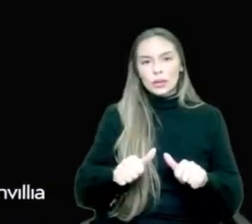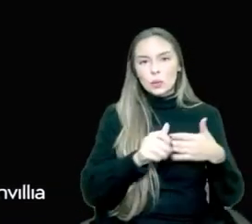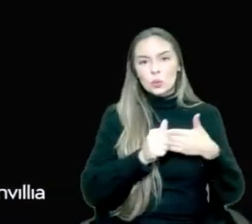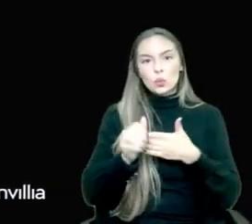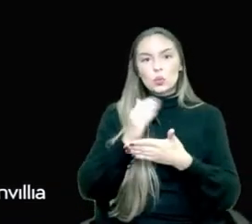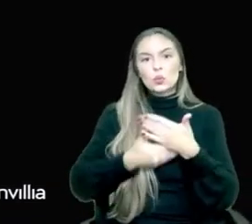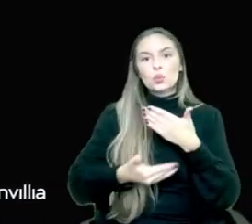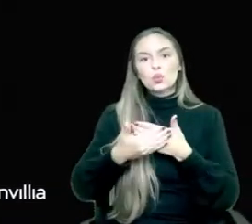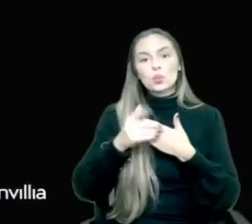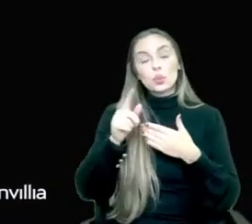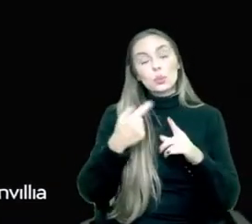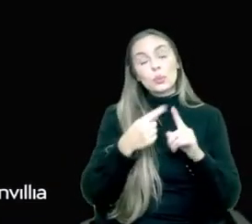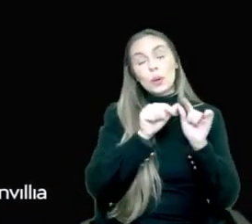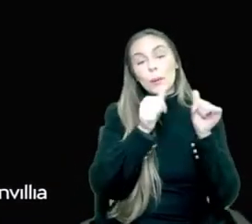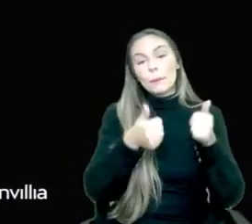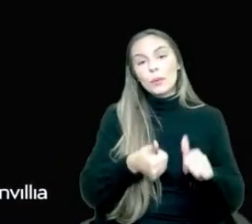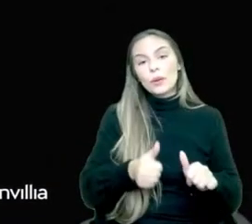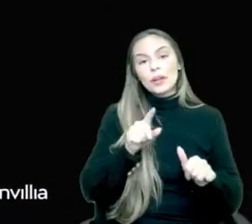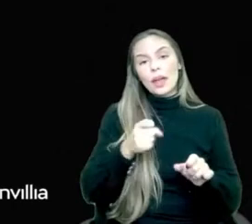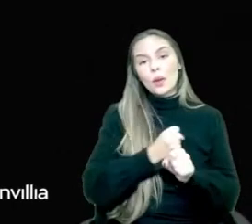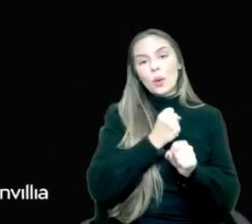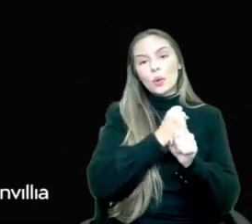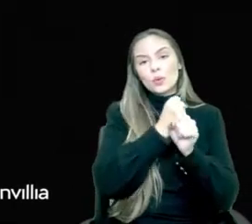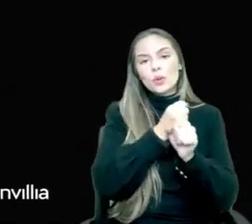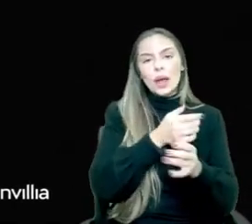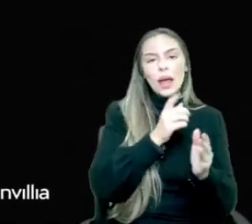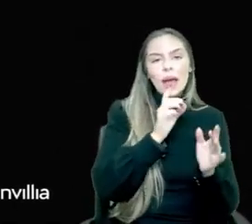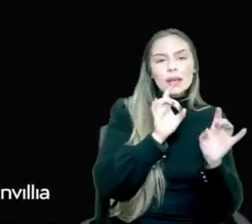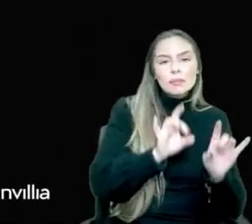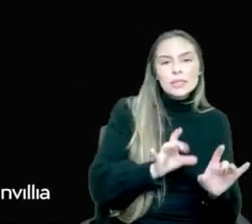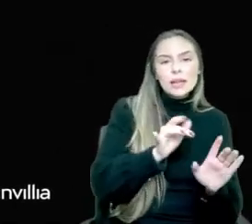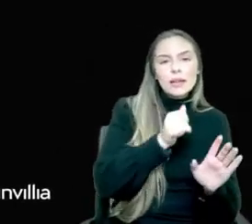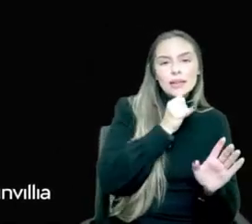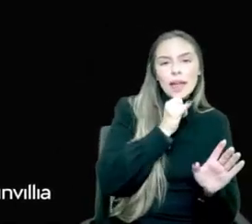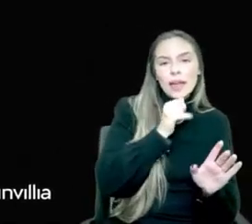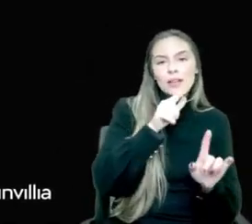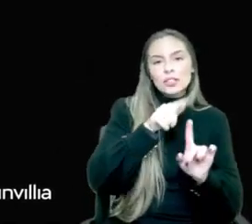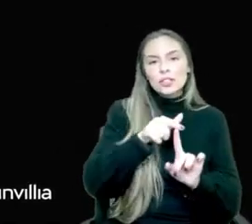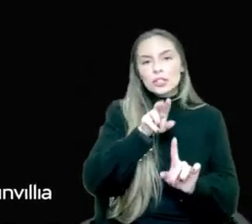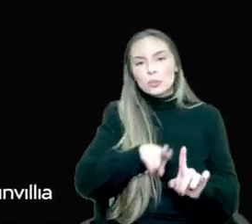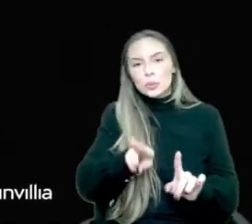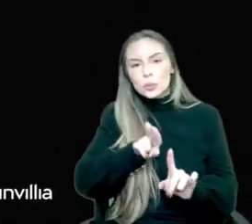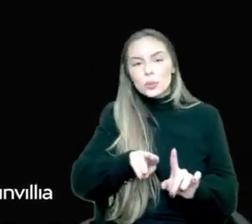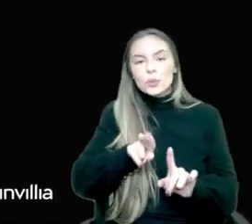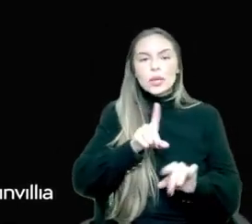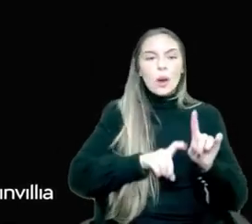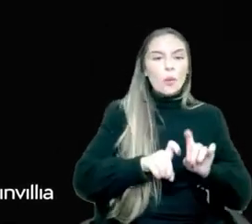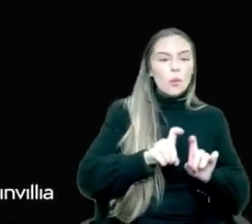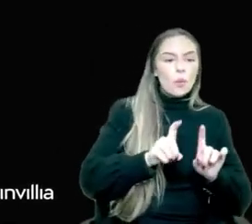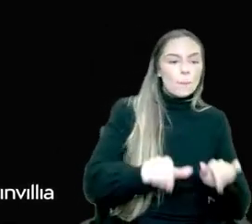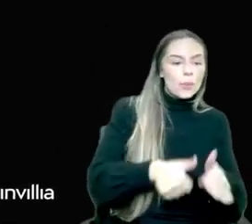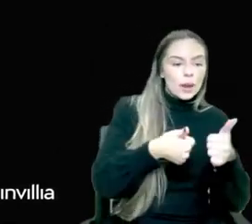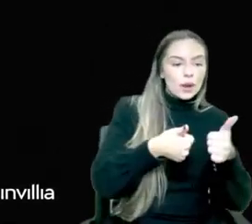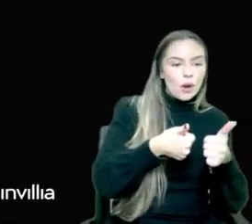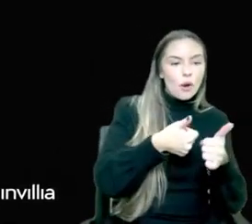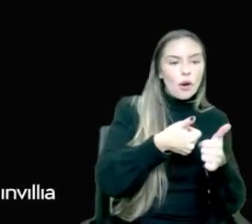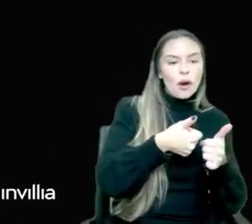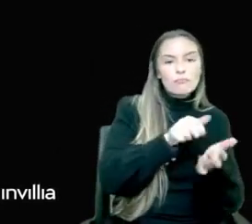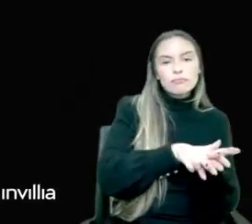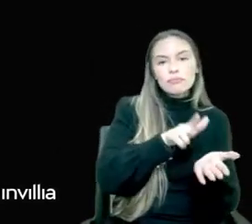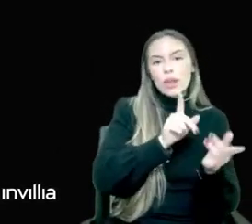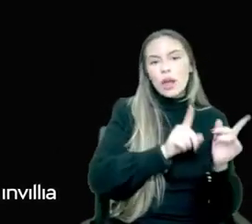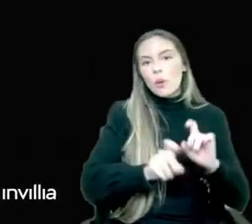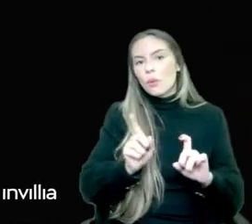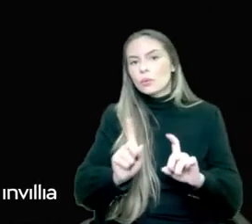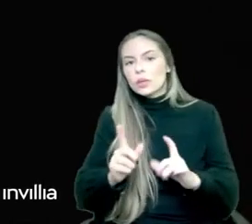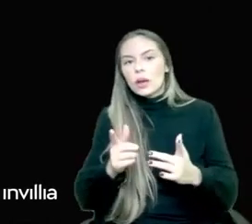for particular tasks or use cases that perform better than others. We are a text-based model provider. We don't do, you know,